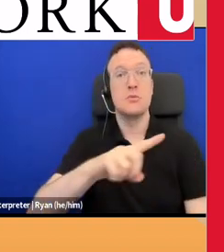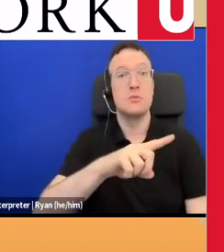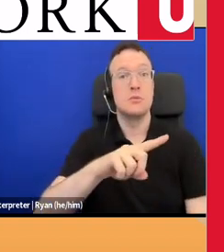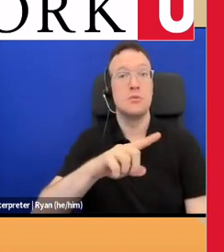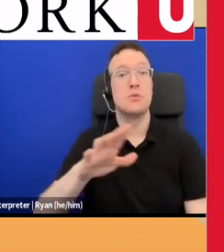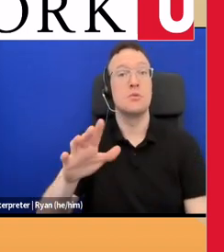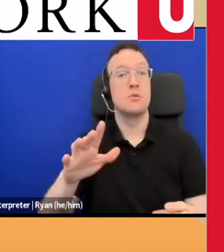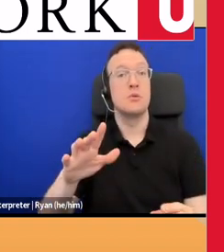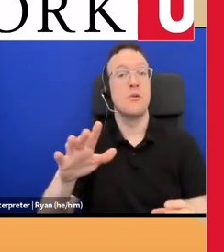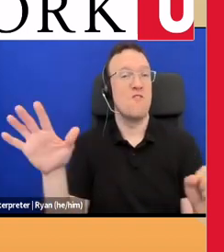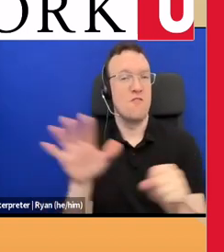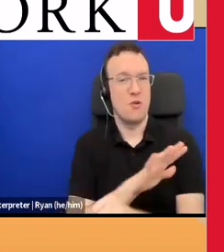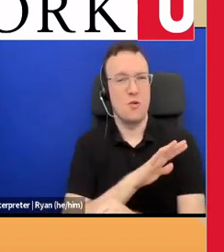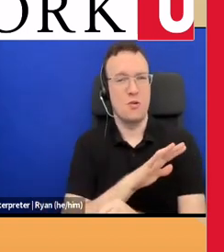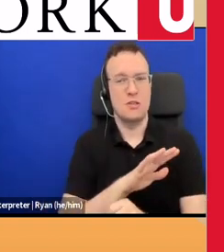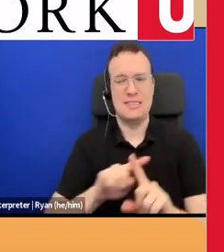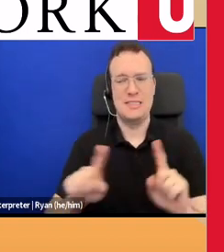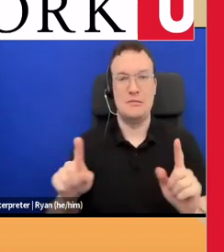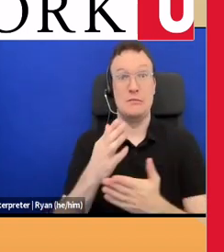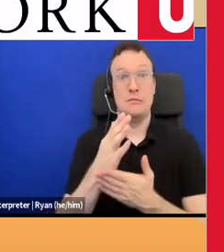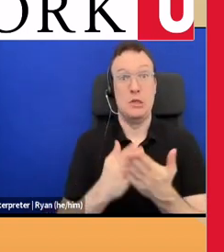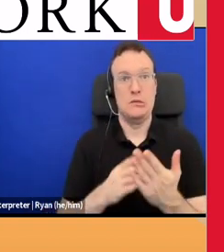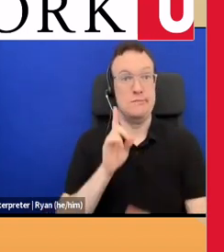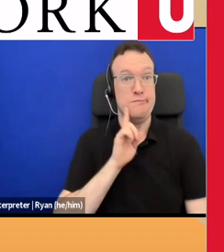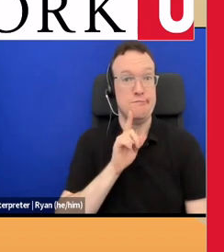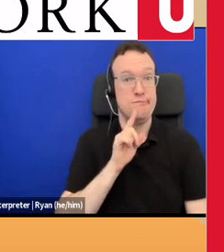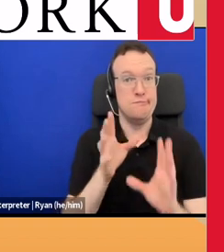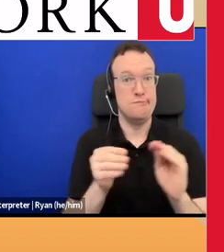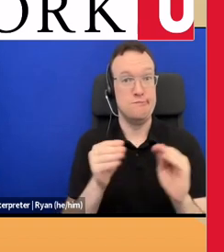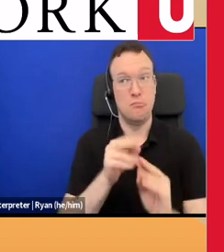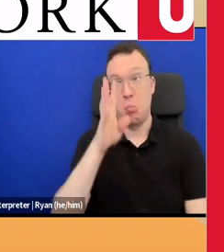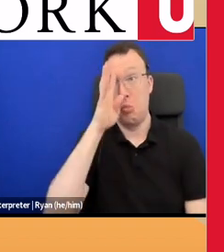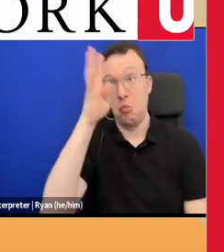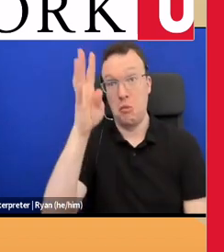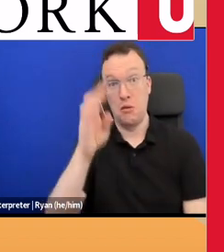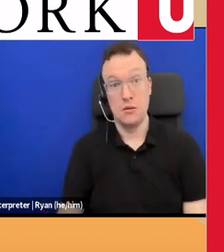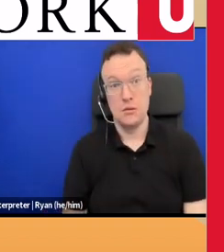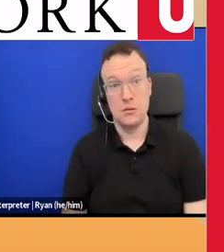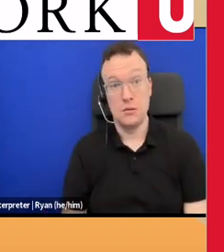is a complete or a partial fiction that you've invented?